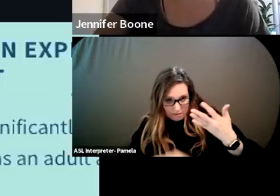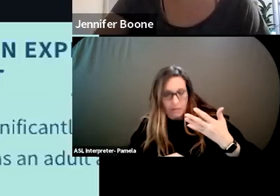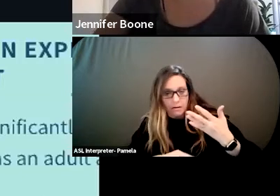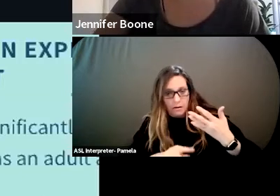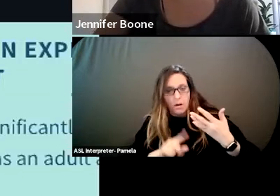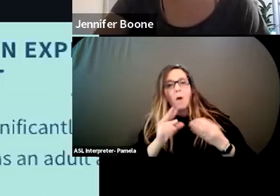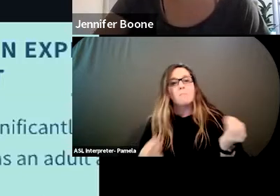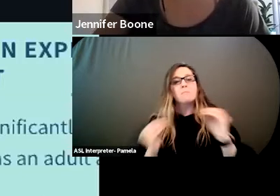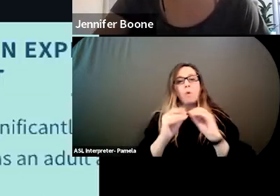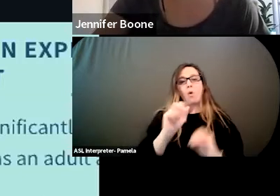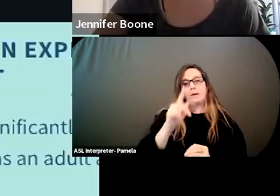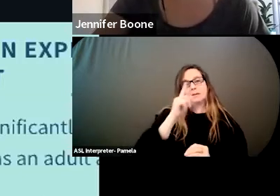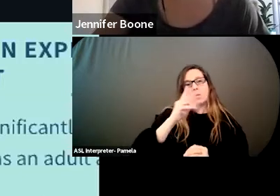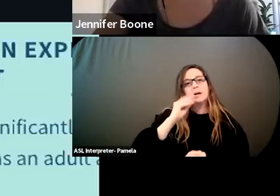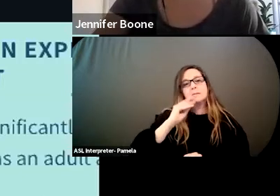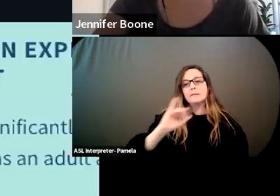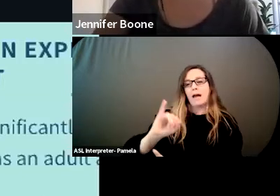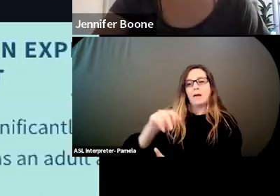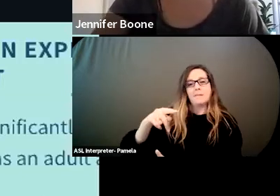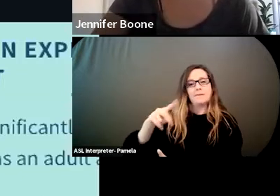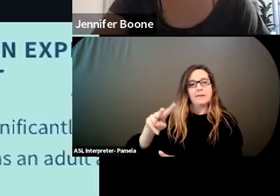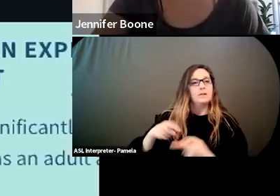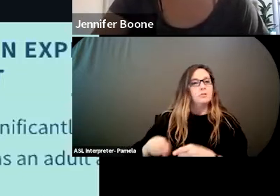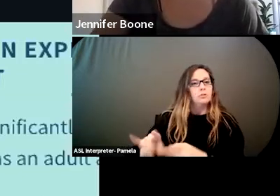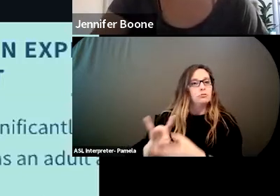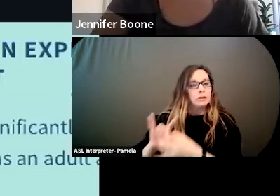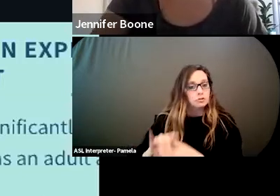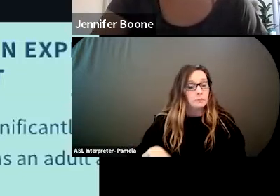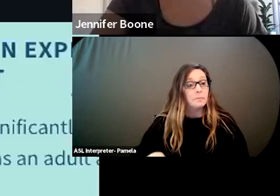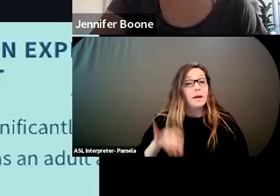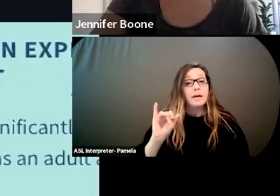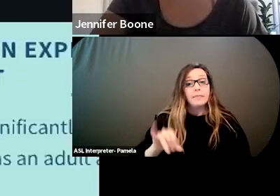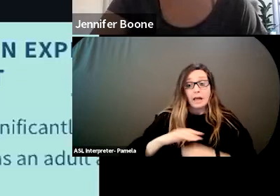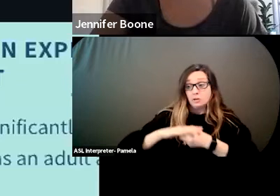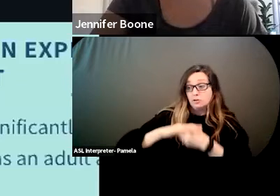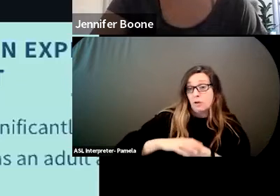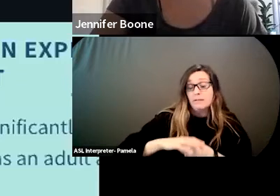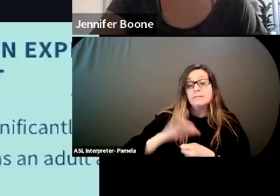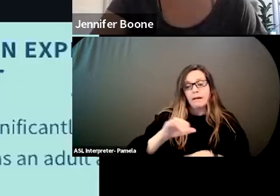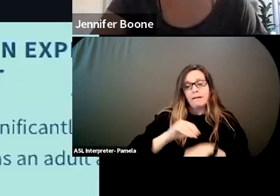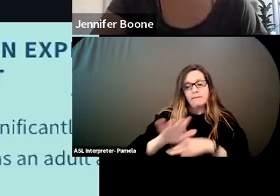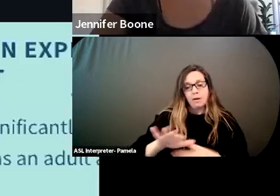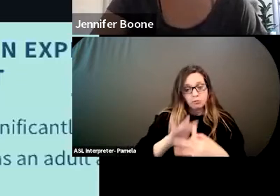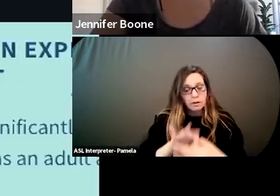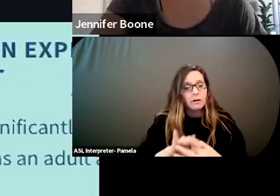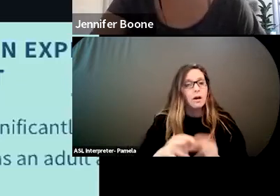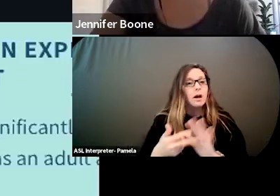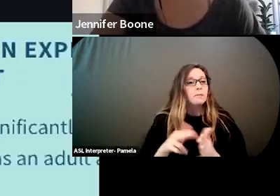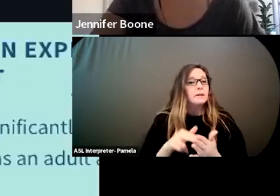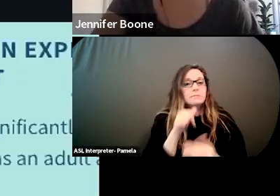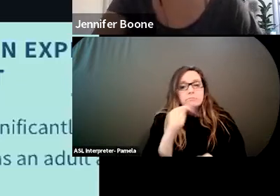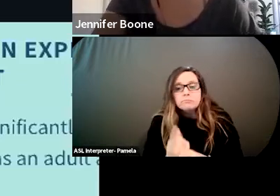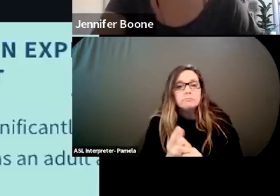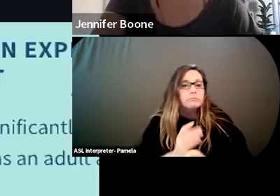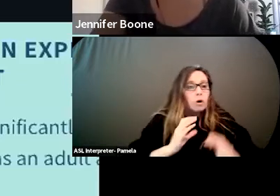IPV. Minority stress can also negatively impact a couple's relationship, creating tension, poor communication, and maladaptive behaviors within